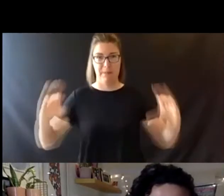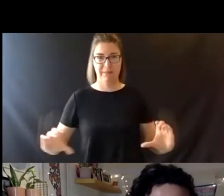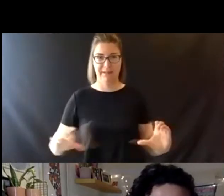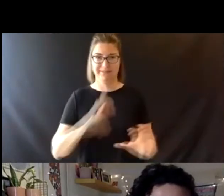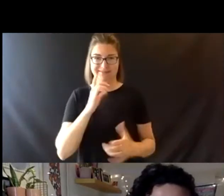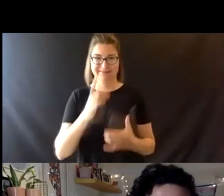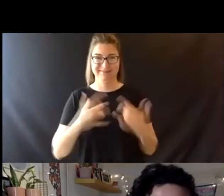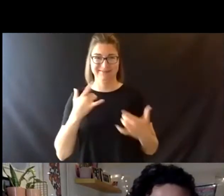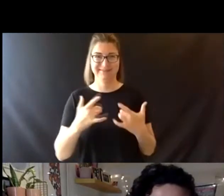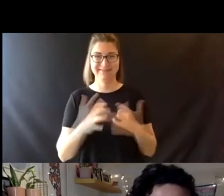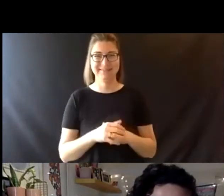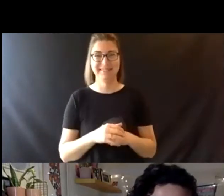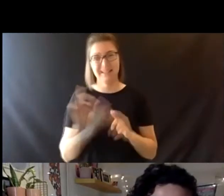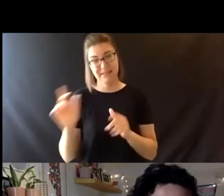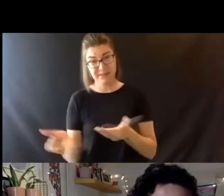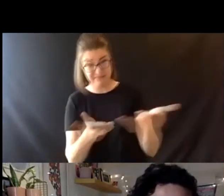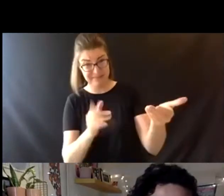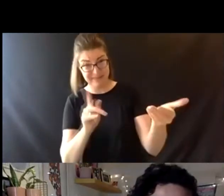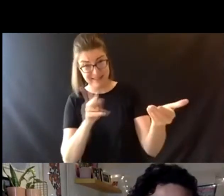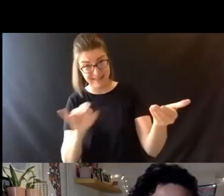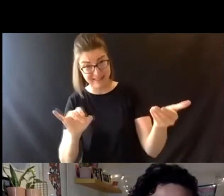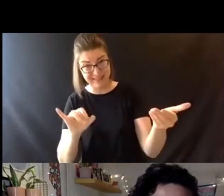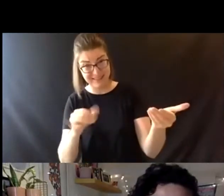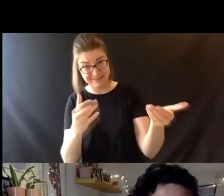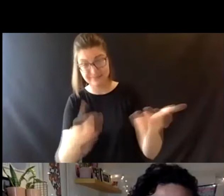today. Over to you, Kai.